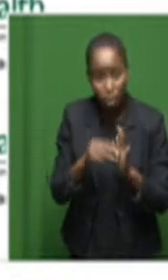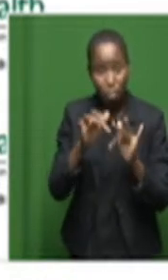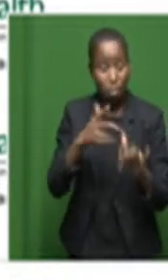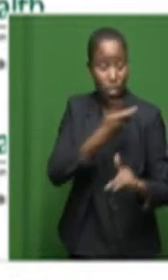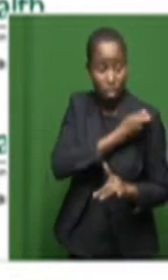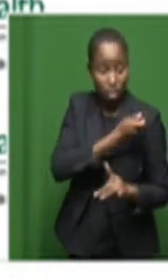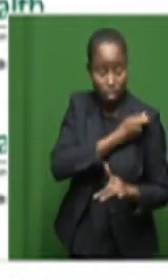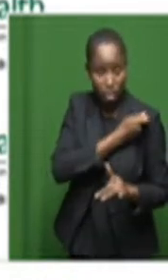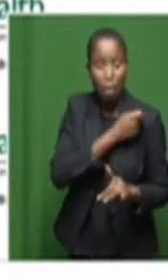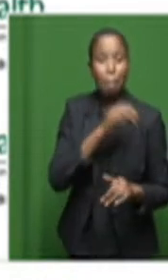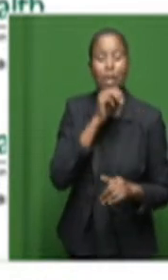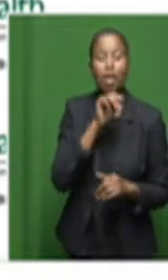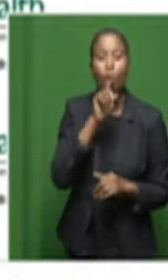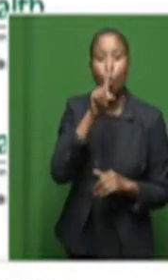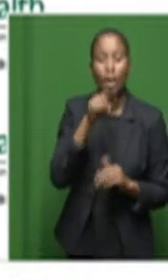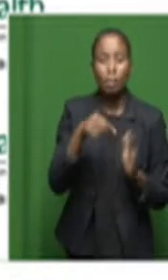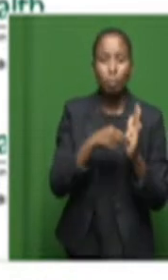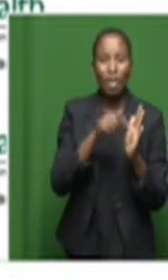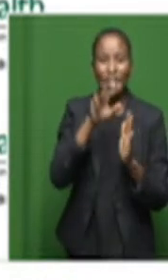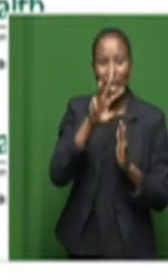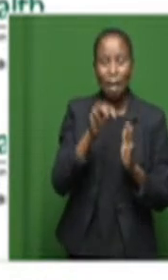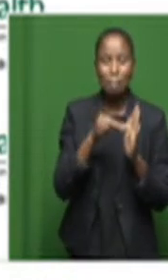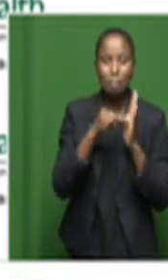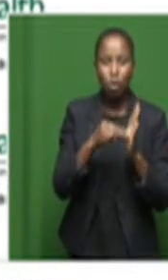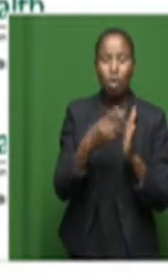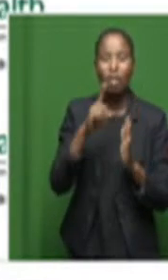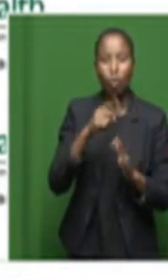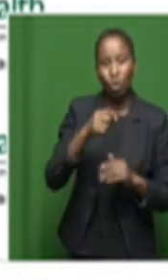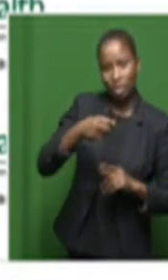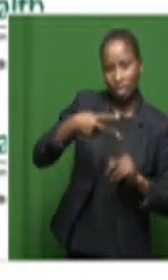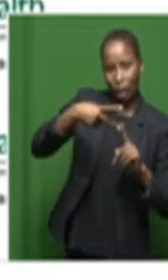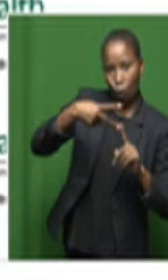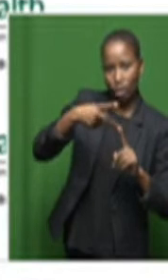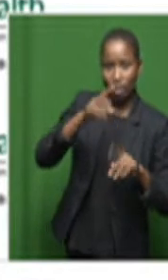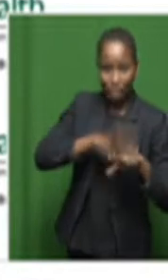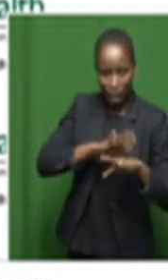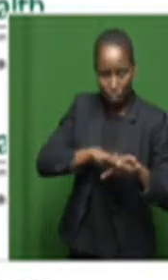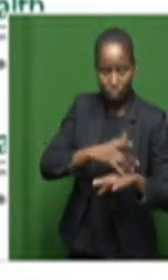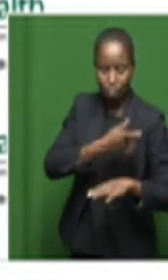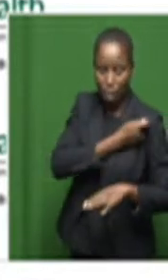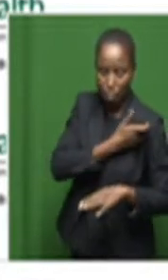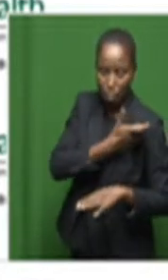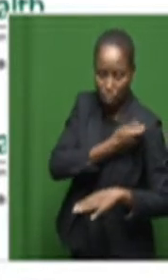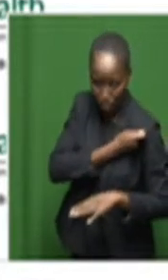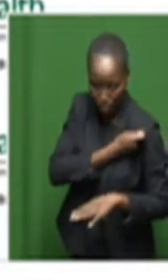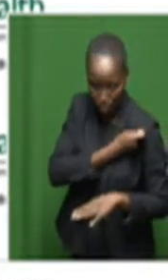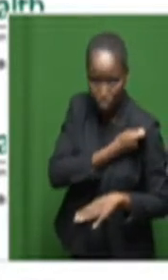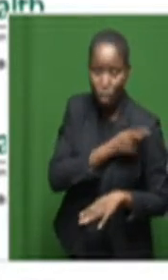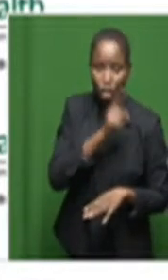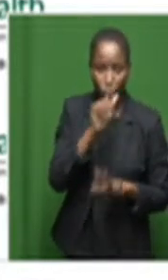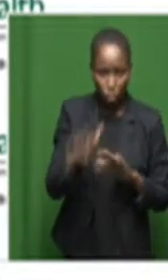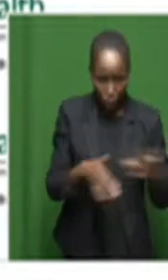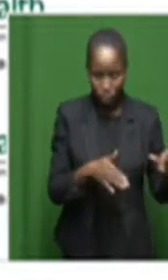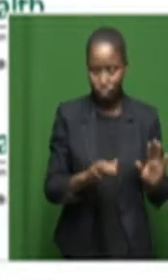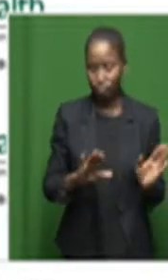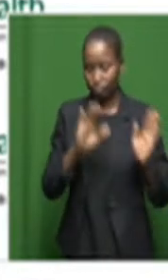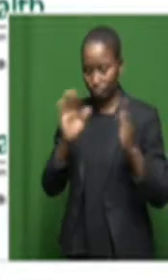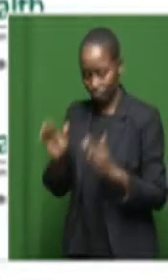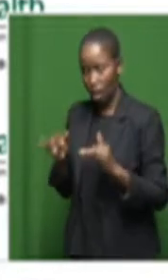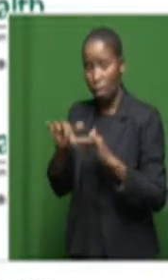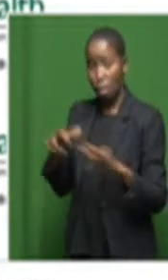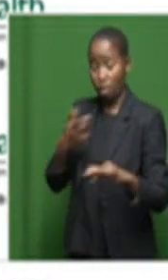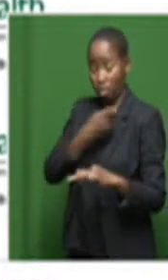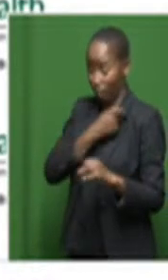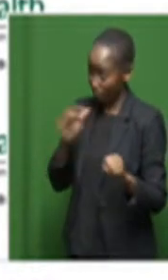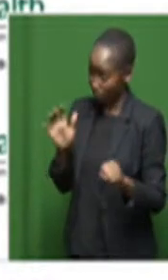administered, 1.9 million were second dose Pfizer vaccines. So the fully vaccinated people in our